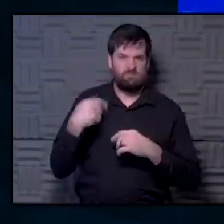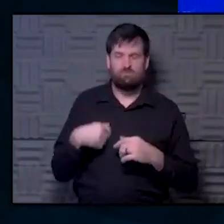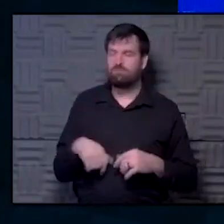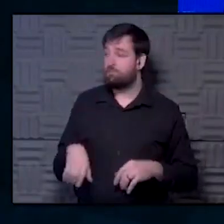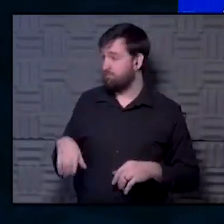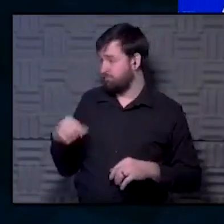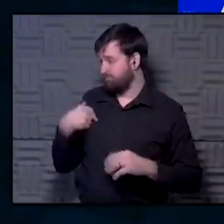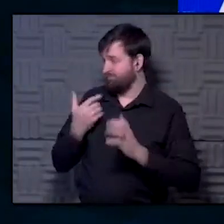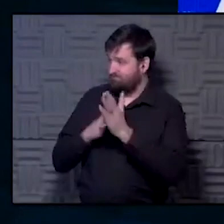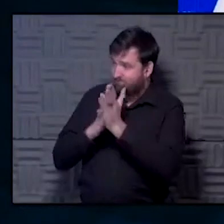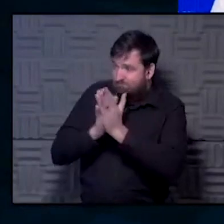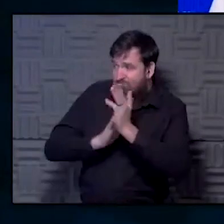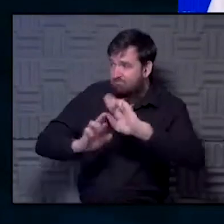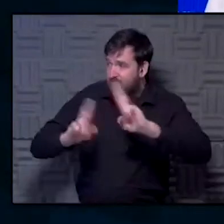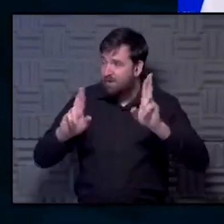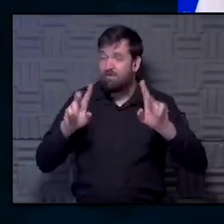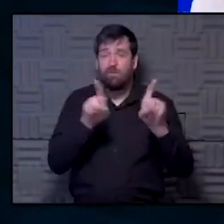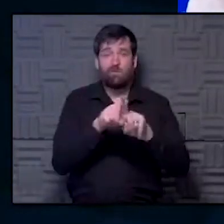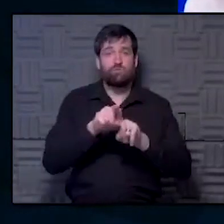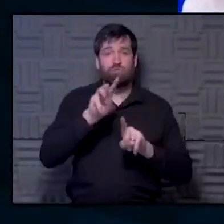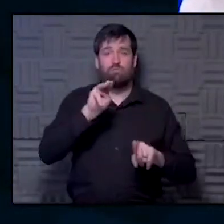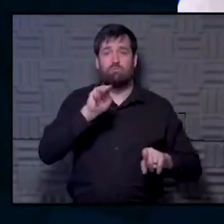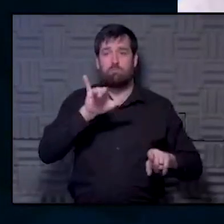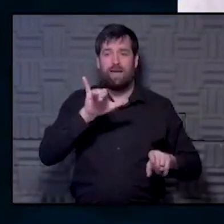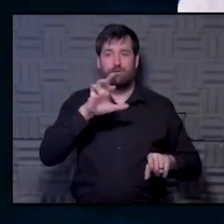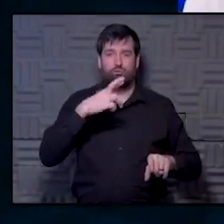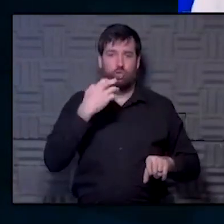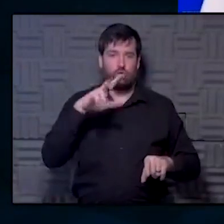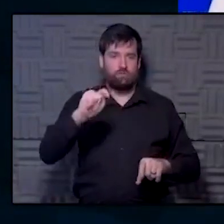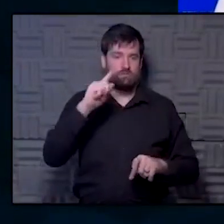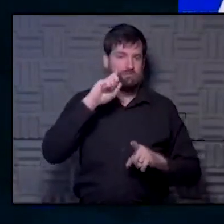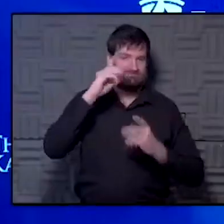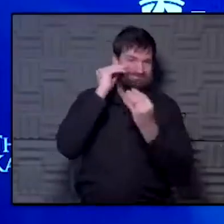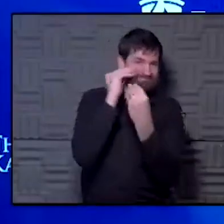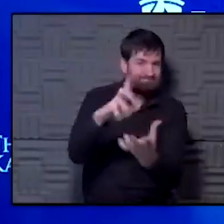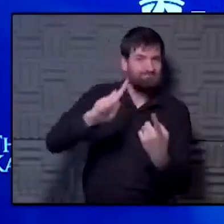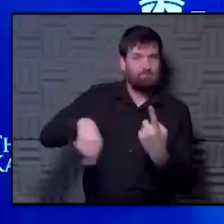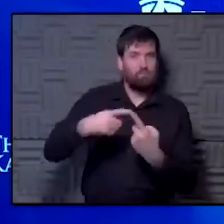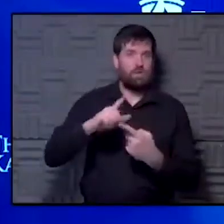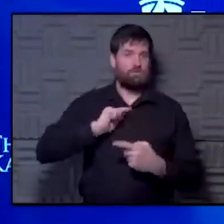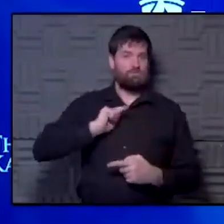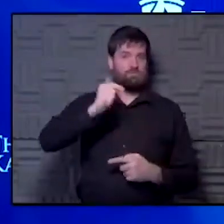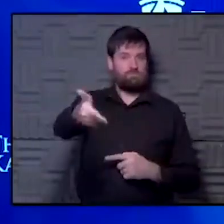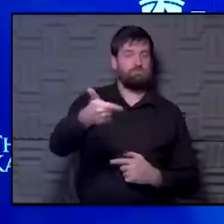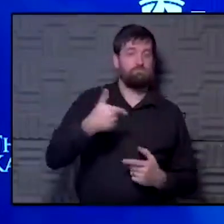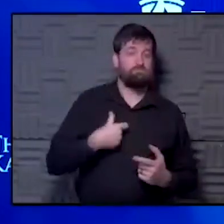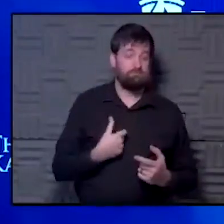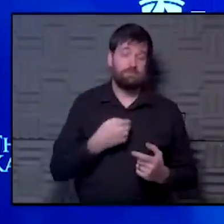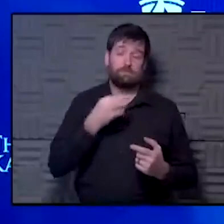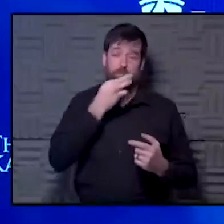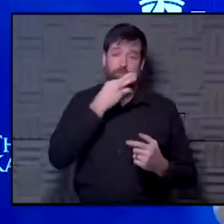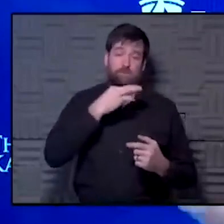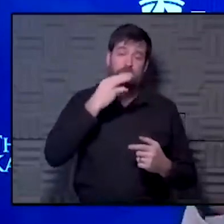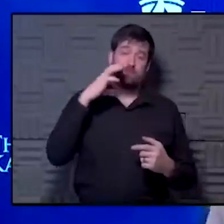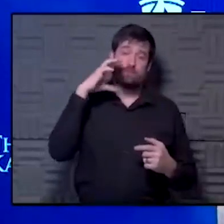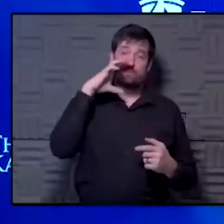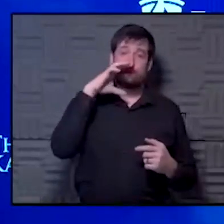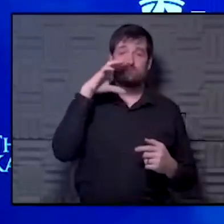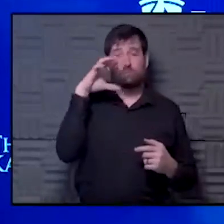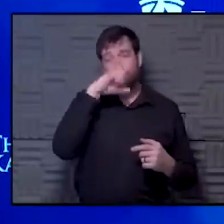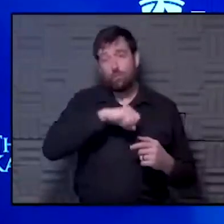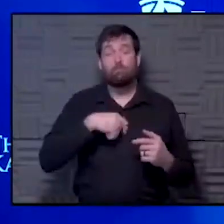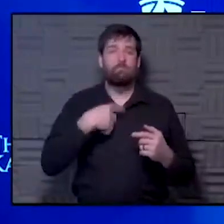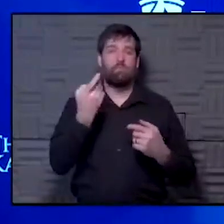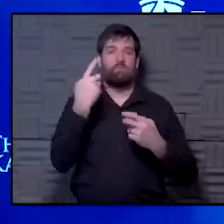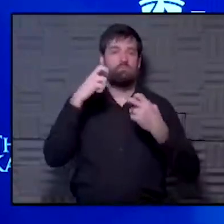We're gearing up for that, and we also have My Chart to notify our patients when they're up, and so we'll be doing that, and I assume that we'll be allowed to do, one